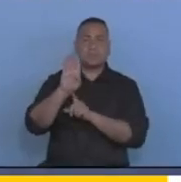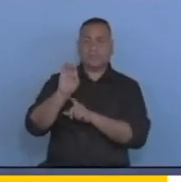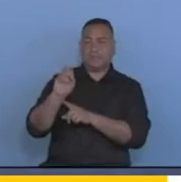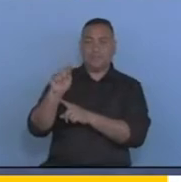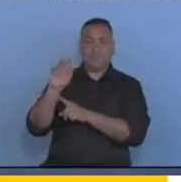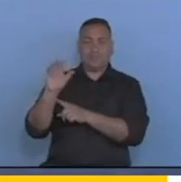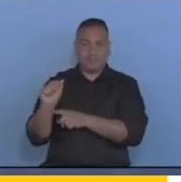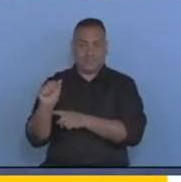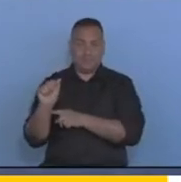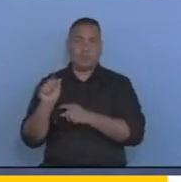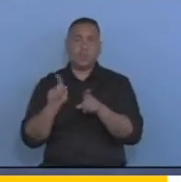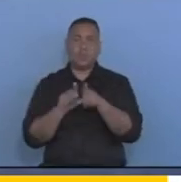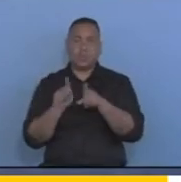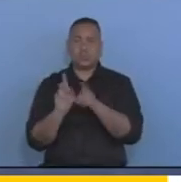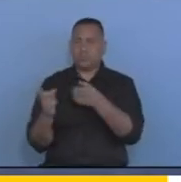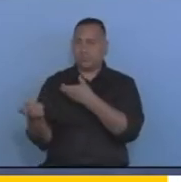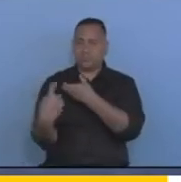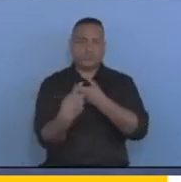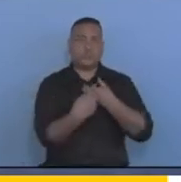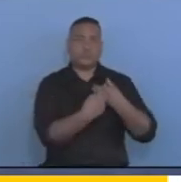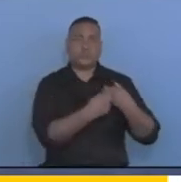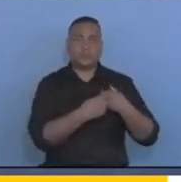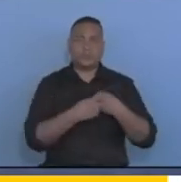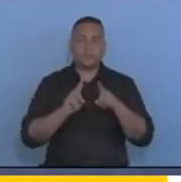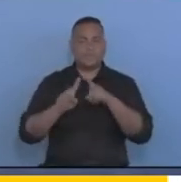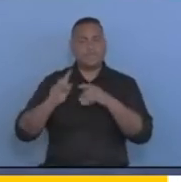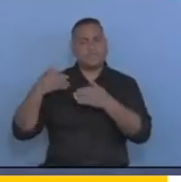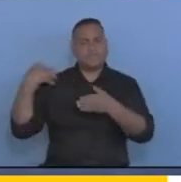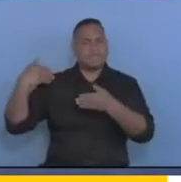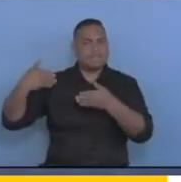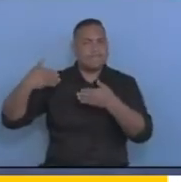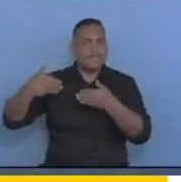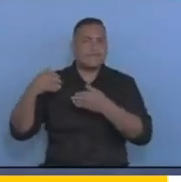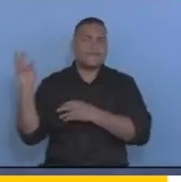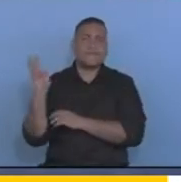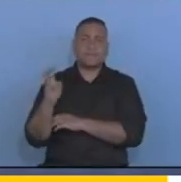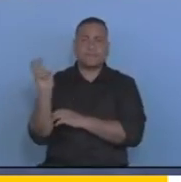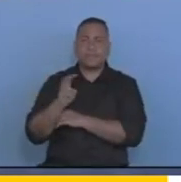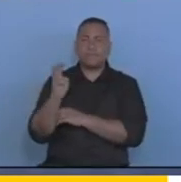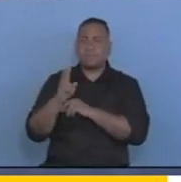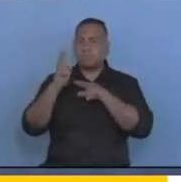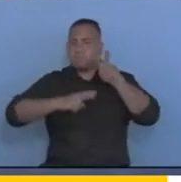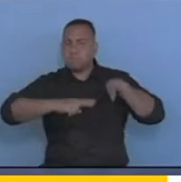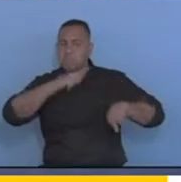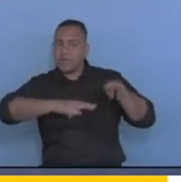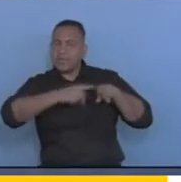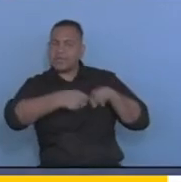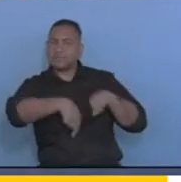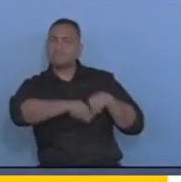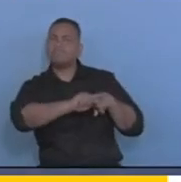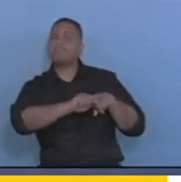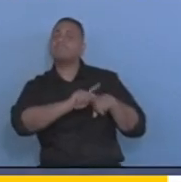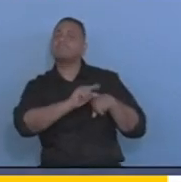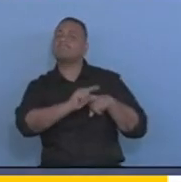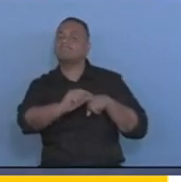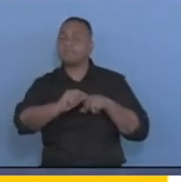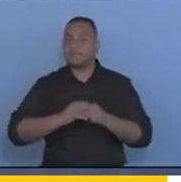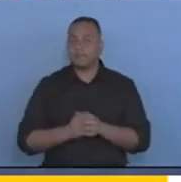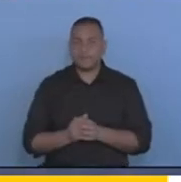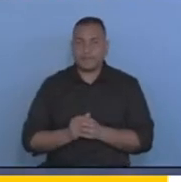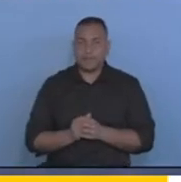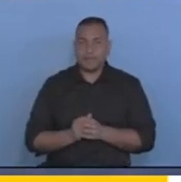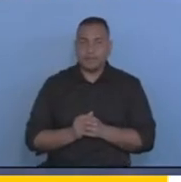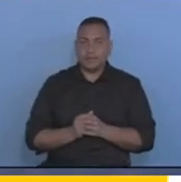regularly doing the monitoring and evaluation inspections here on campus. Okay. Beautiful. And I